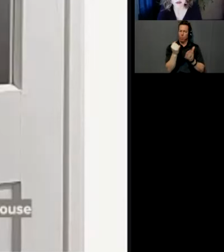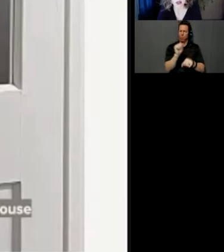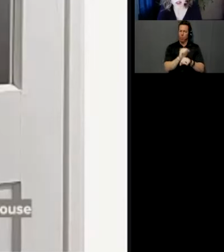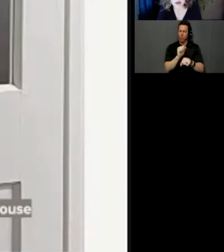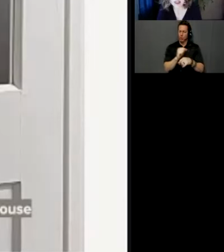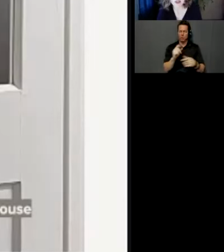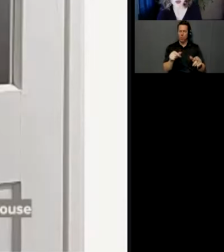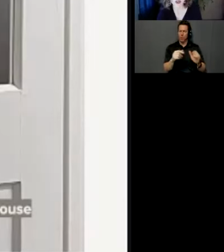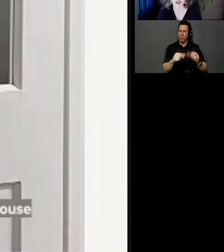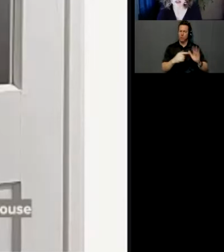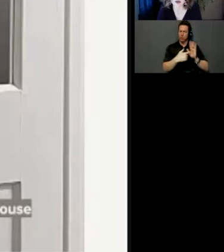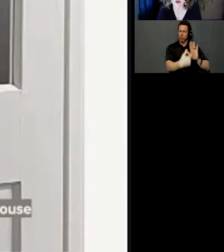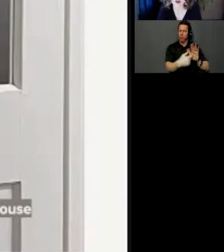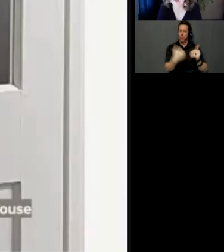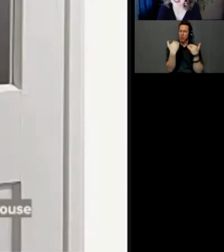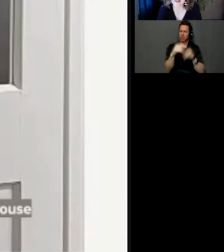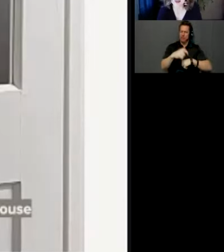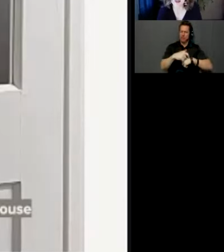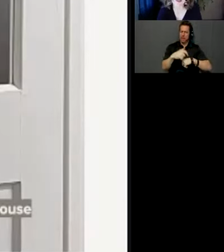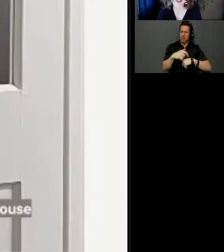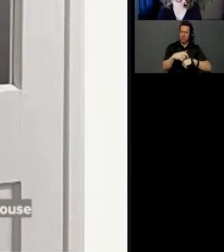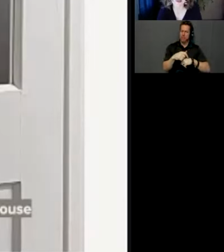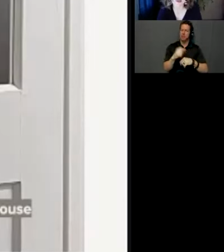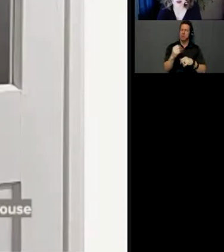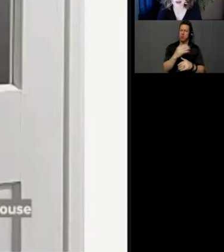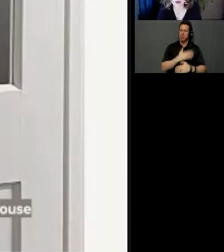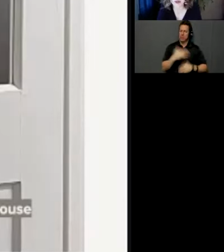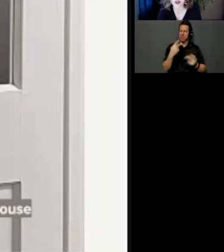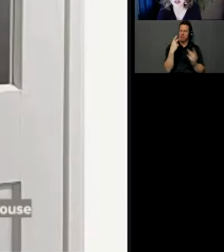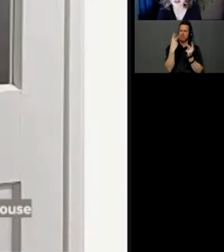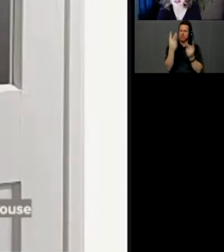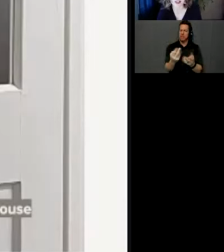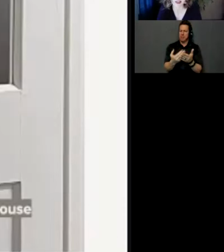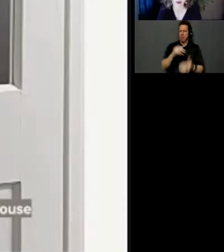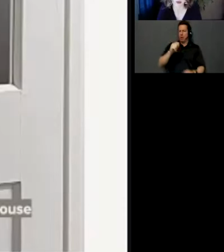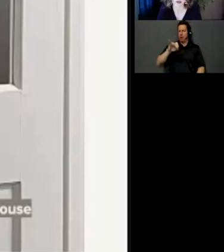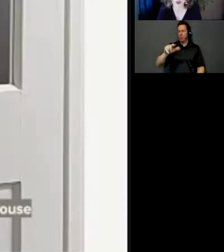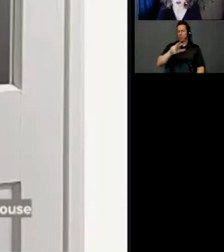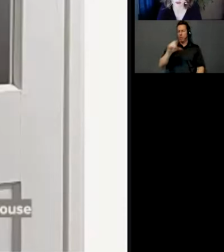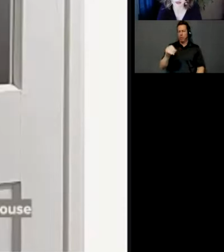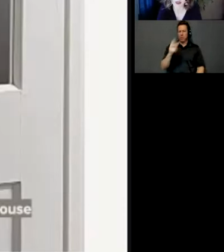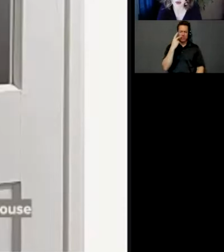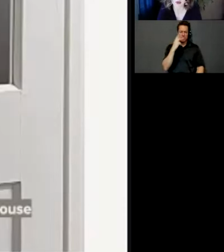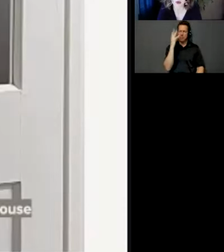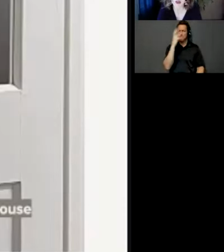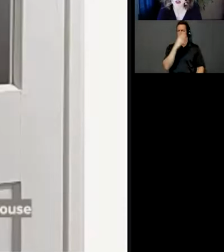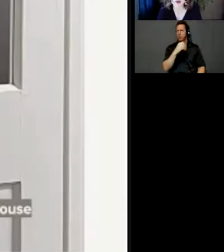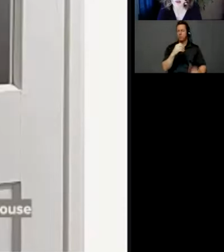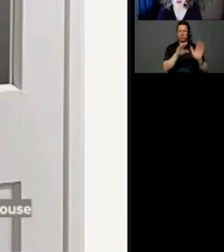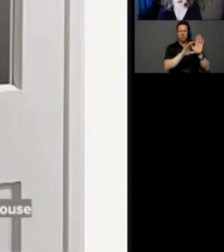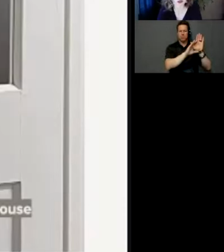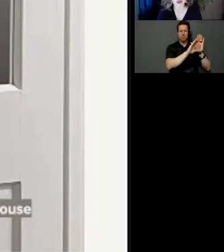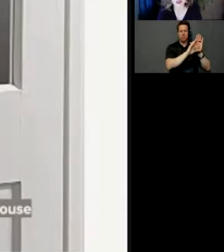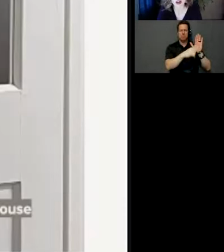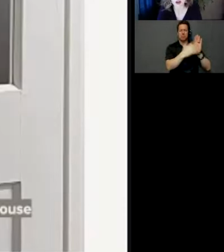for a limited duration, so please make sure to visit us before April 30th to see this beautiful show. We will also